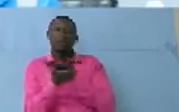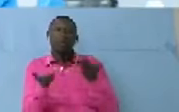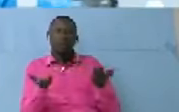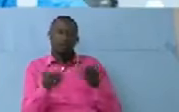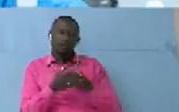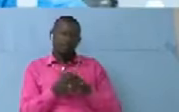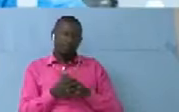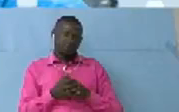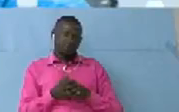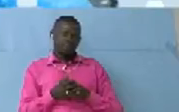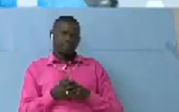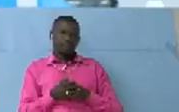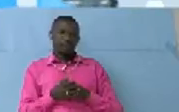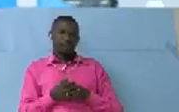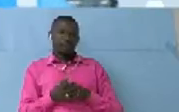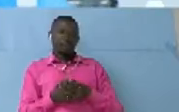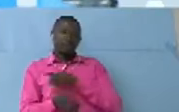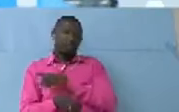Yen Samba Cielo Kono.